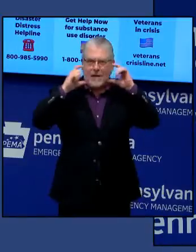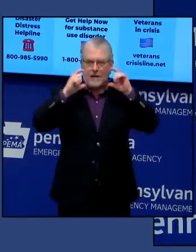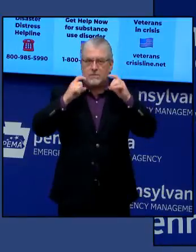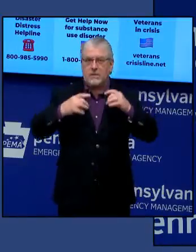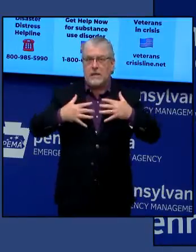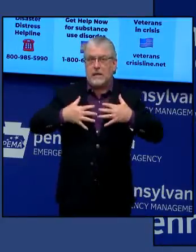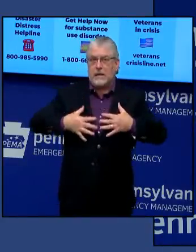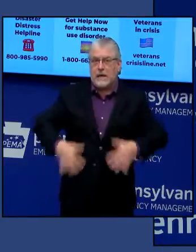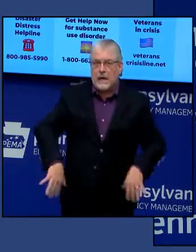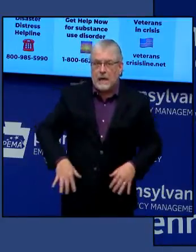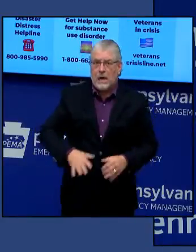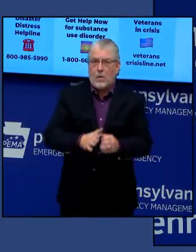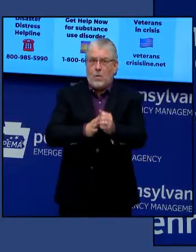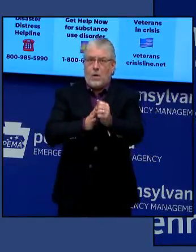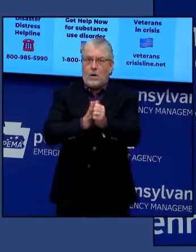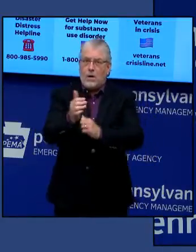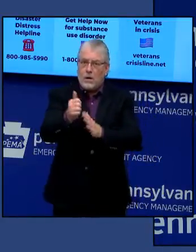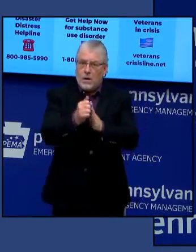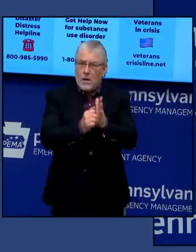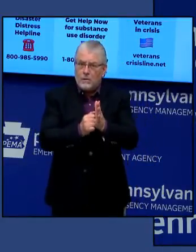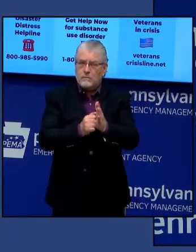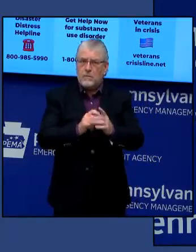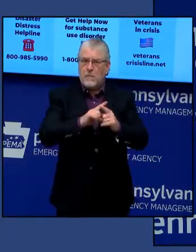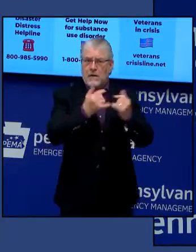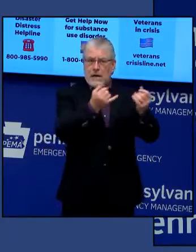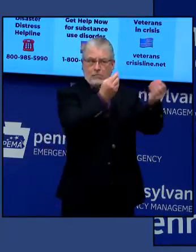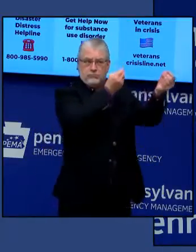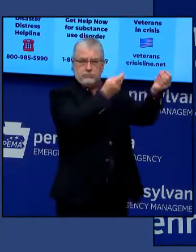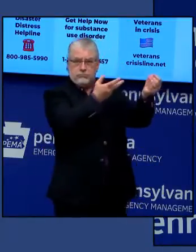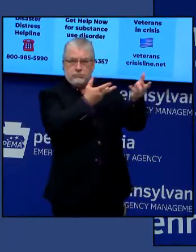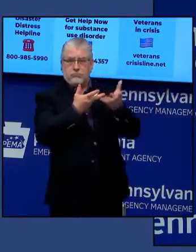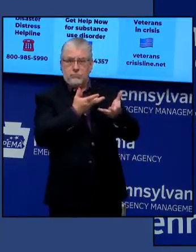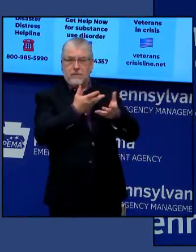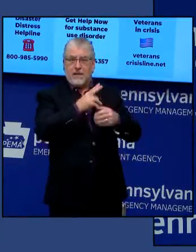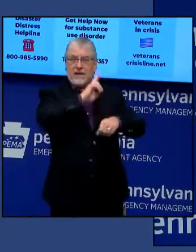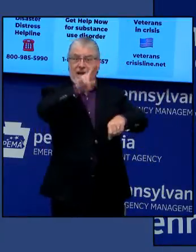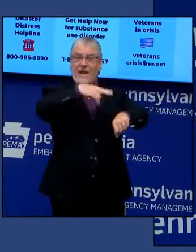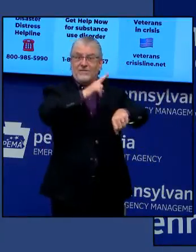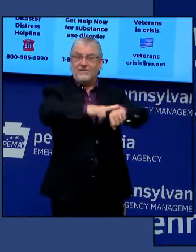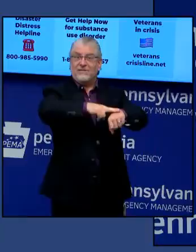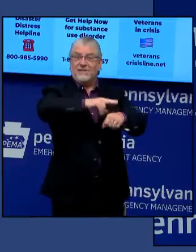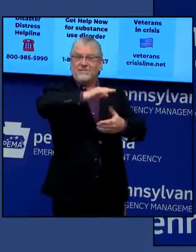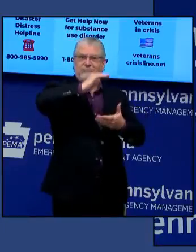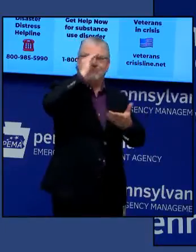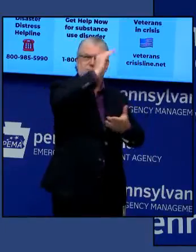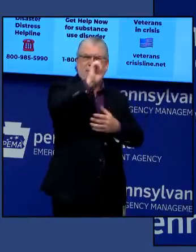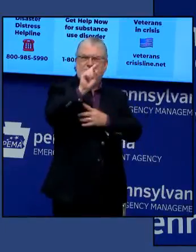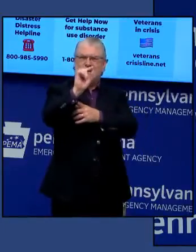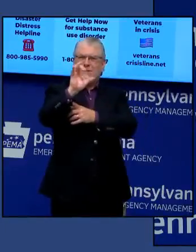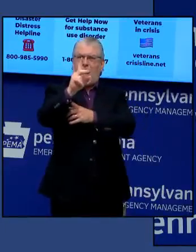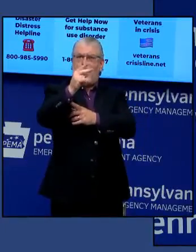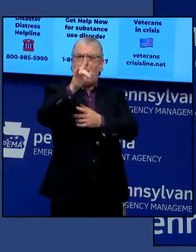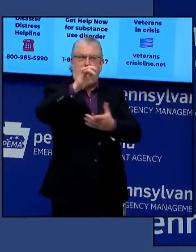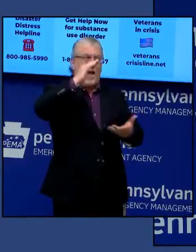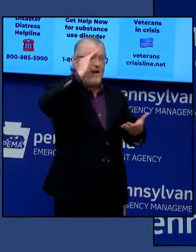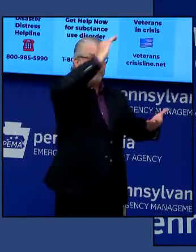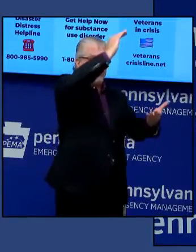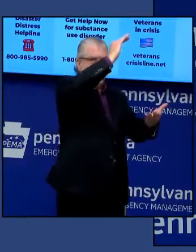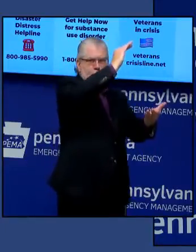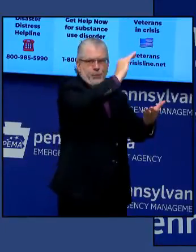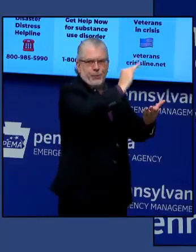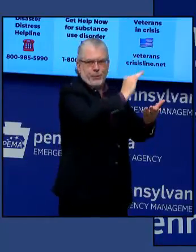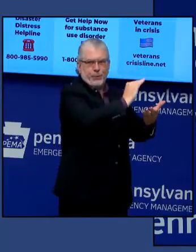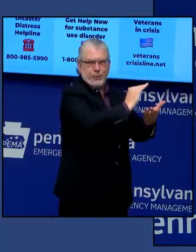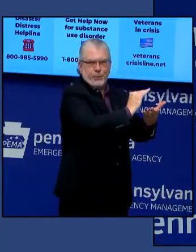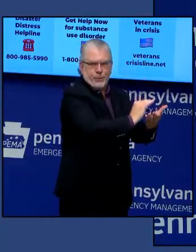that at this time, the national stockpile is very, very low in those materials, and we should not expect any from the federal government at this time.